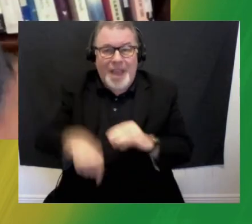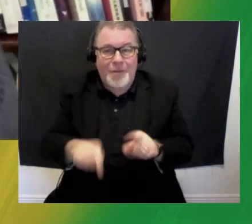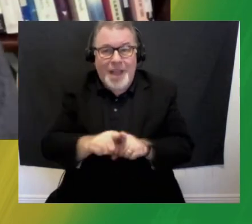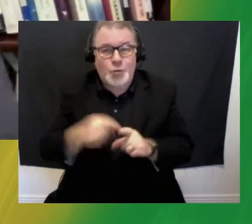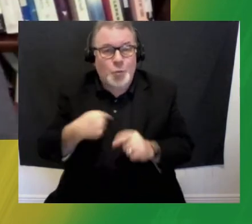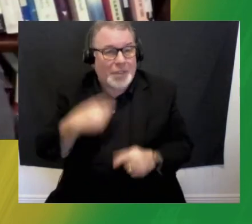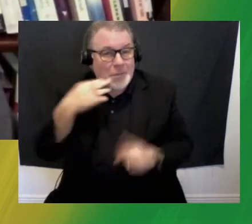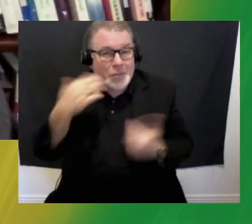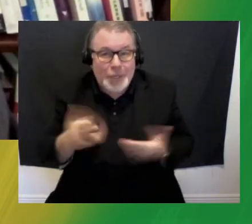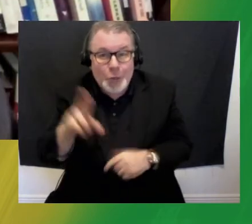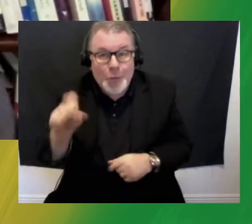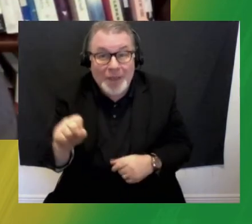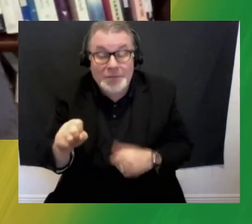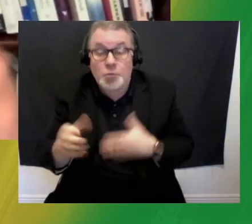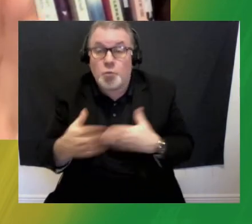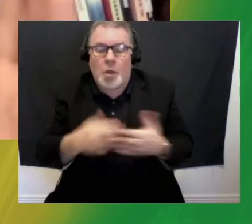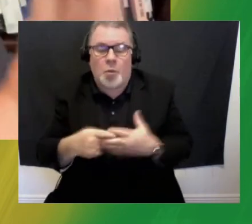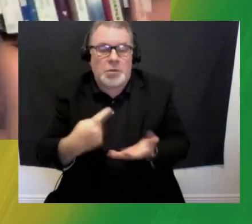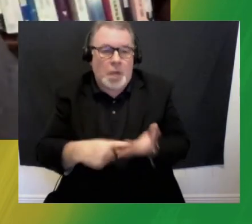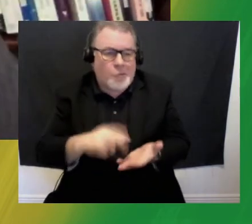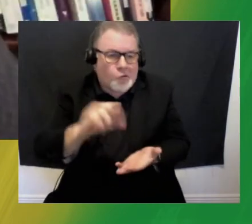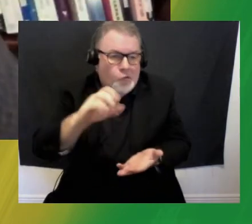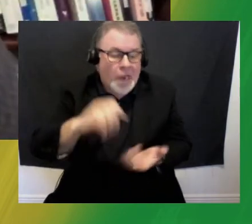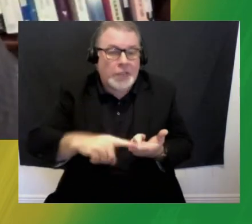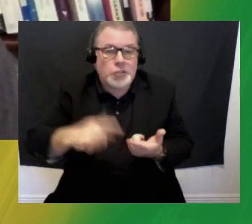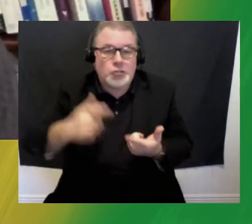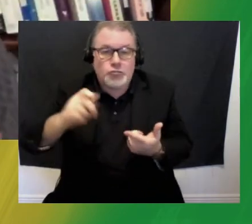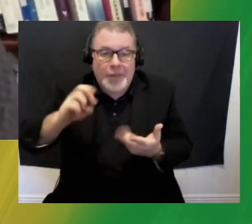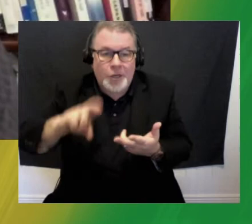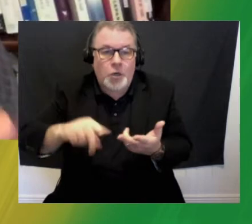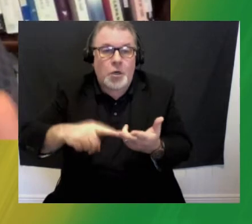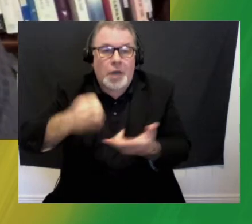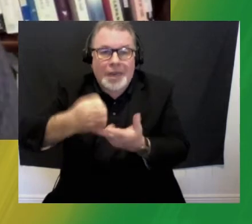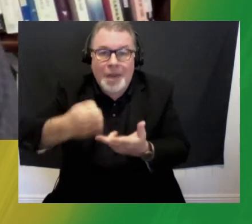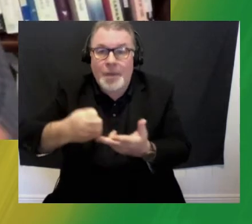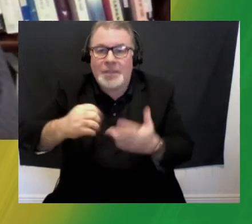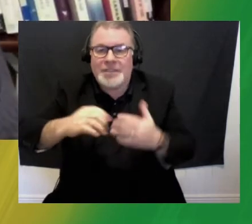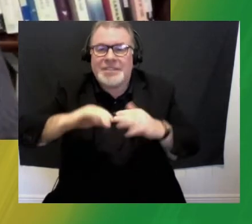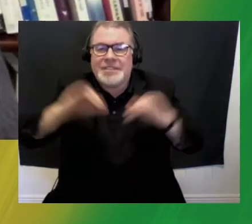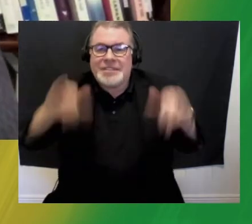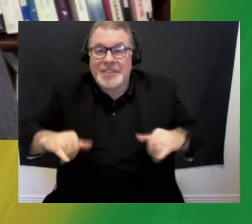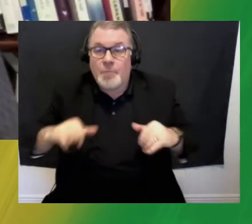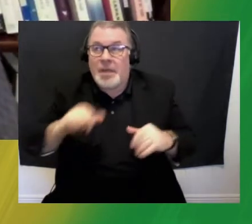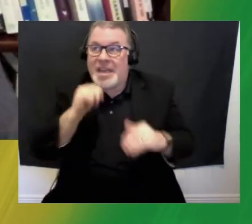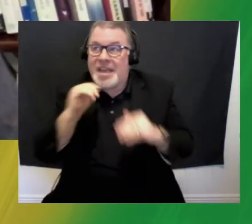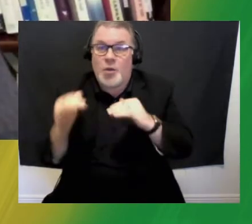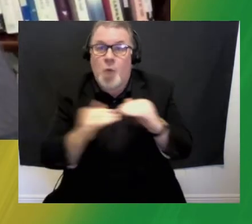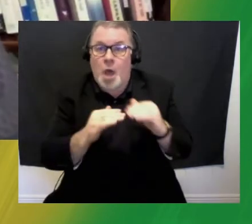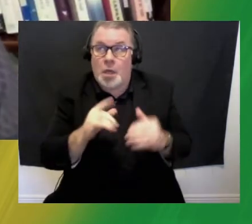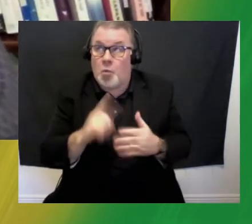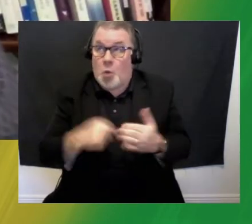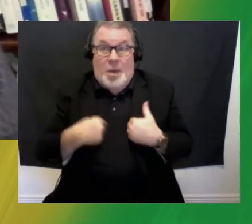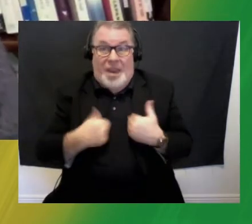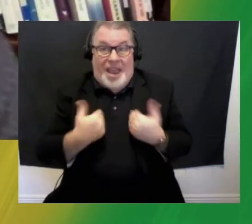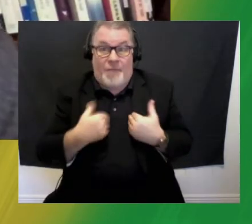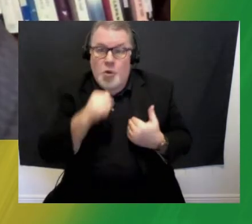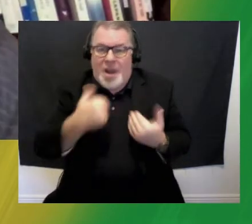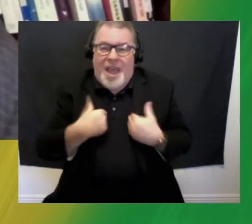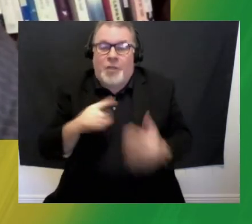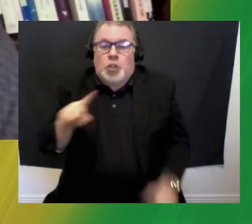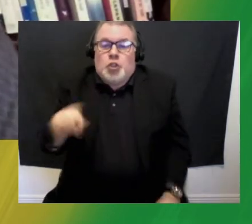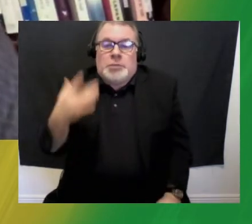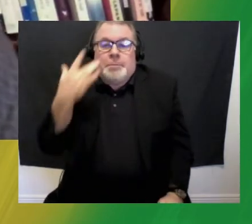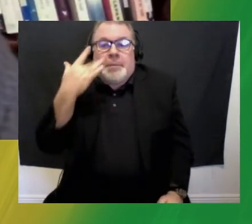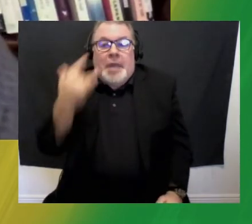we're talking about race, whether we're talking about gender, whether we're talking about economics, a system of inequality like what we have. You don't get that just because of